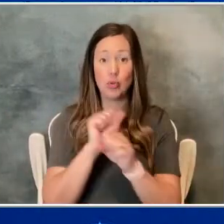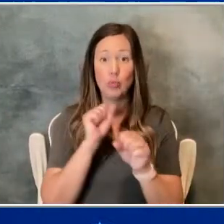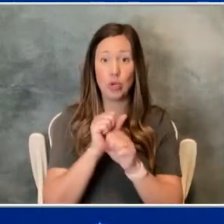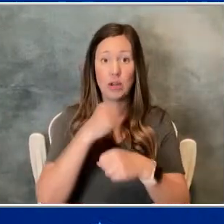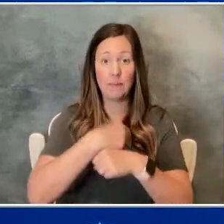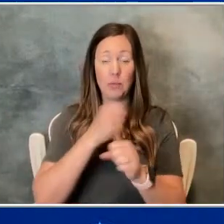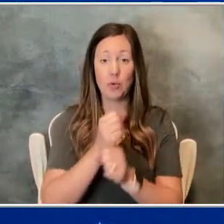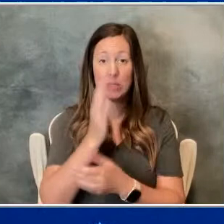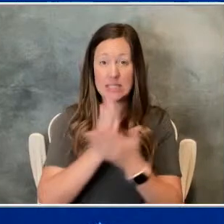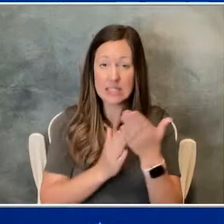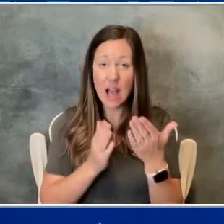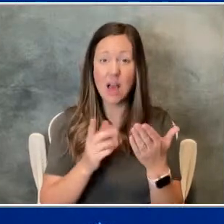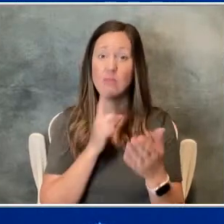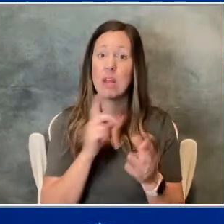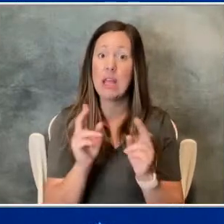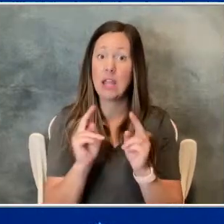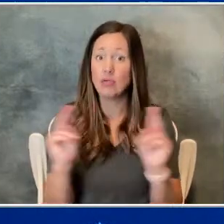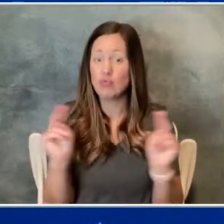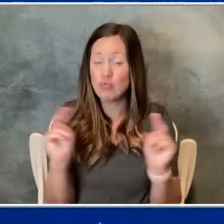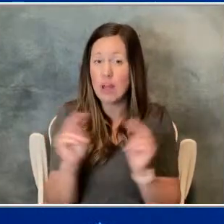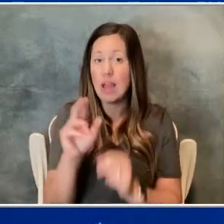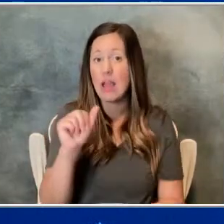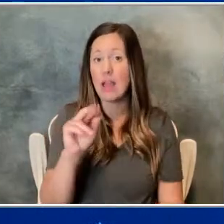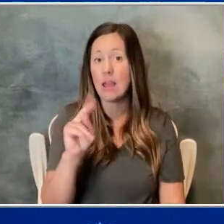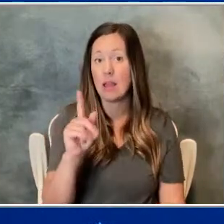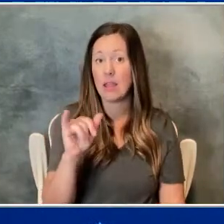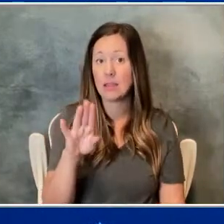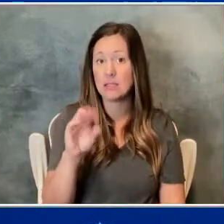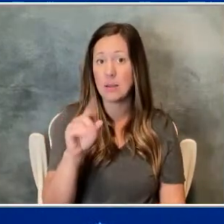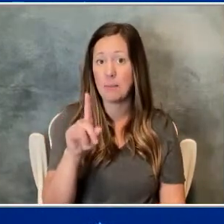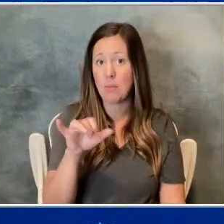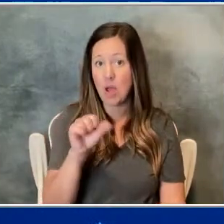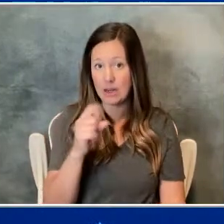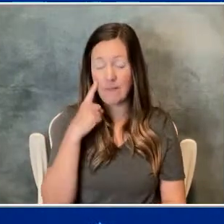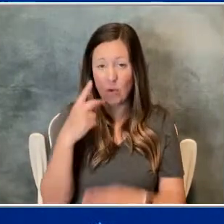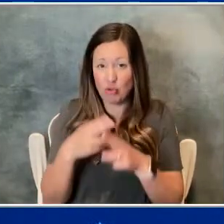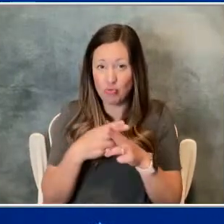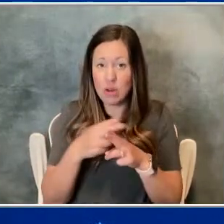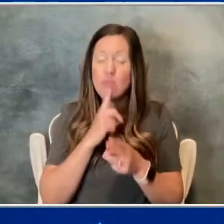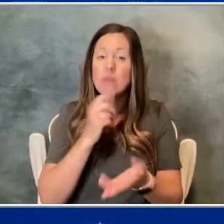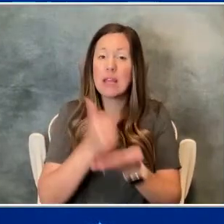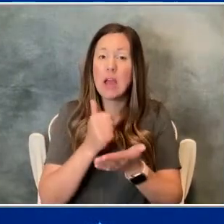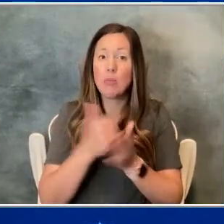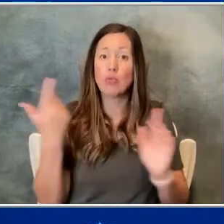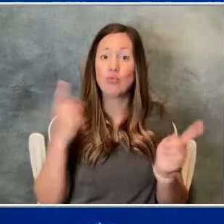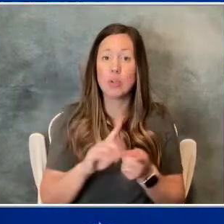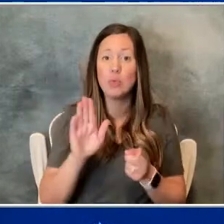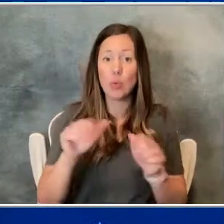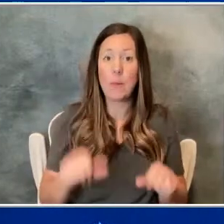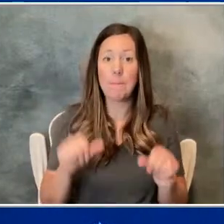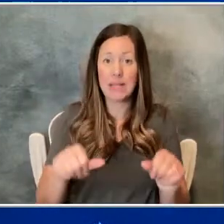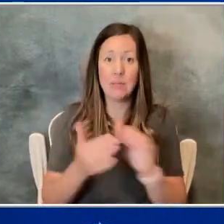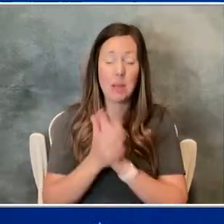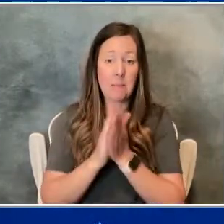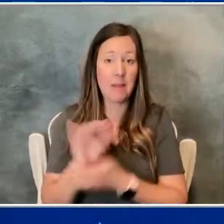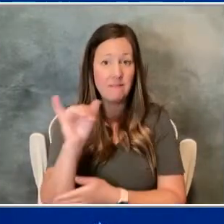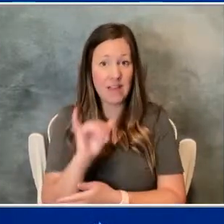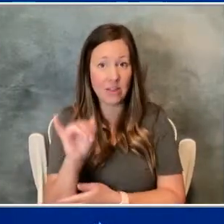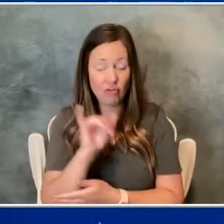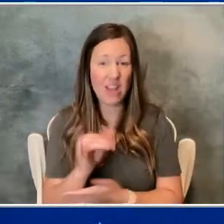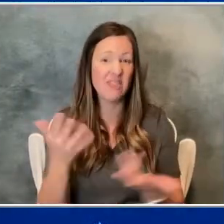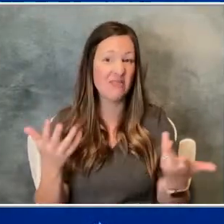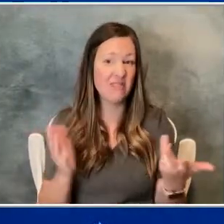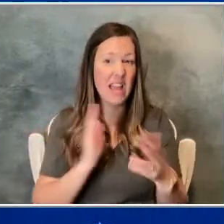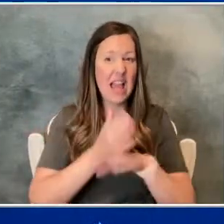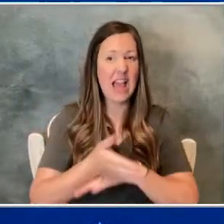some neutralizing antibodies for a short period of time, which does help to reduce your ability to get infected. That wanes after about 3 to 4 weeks